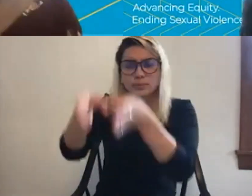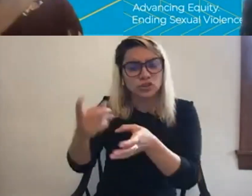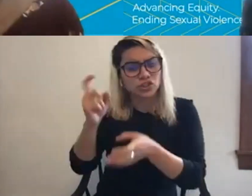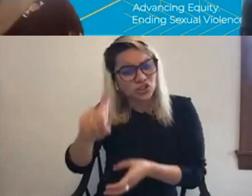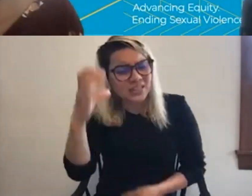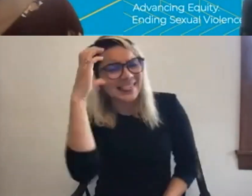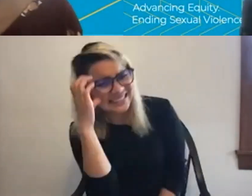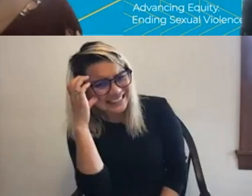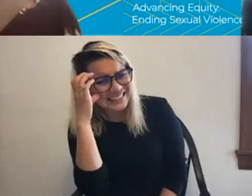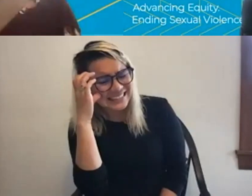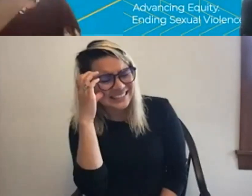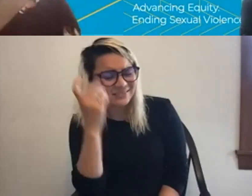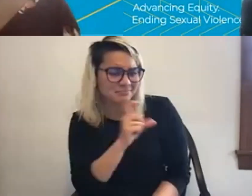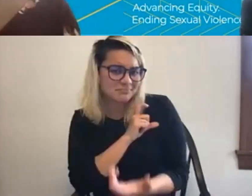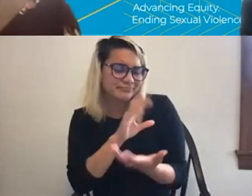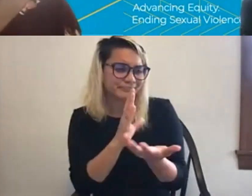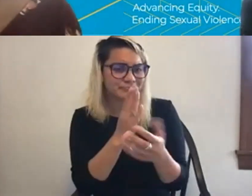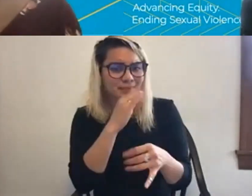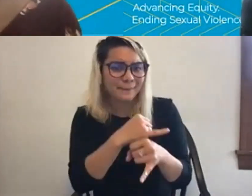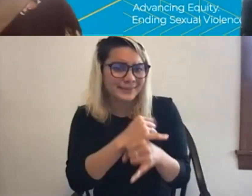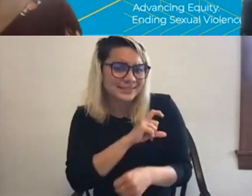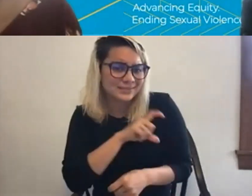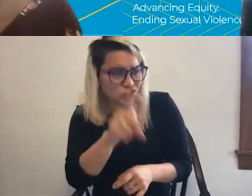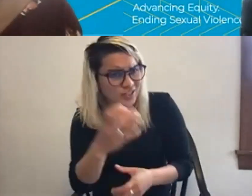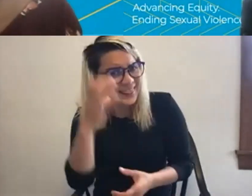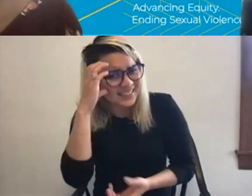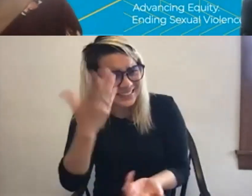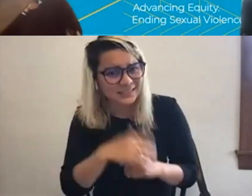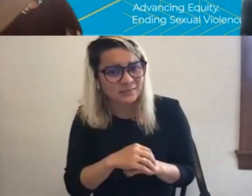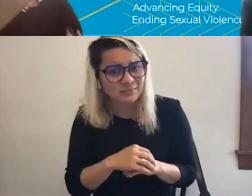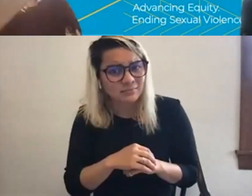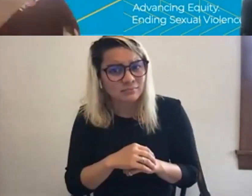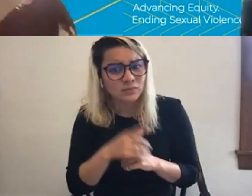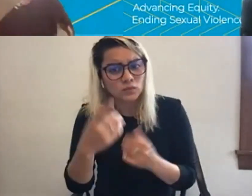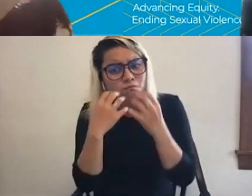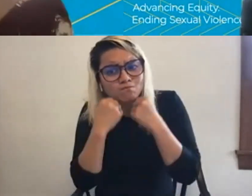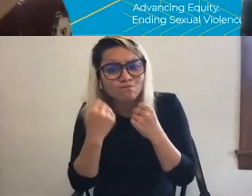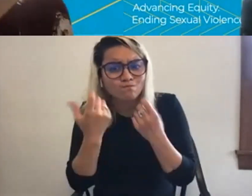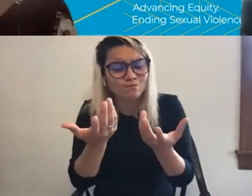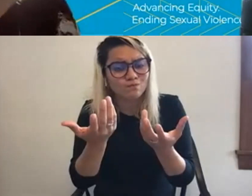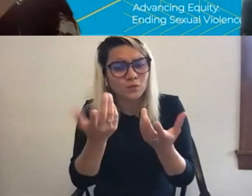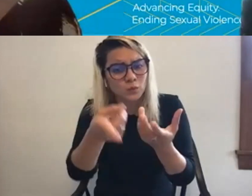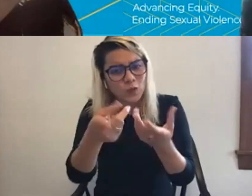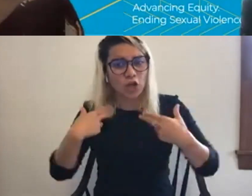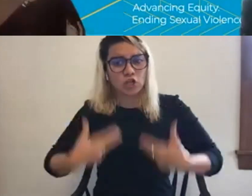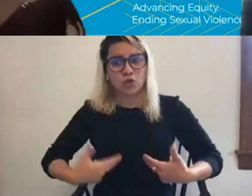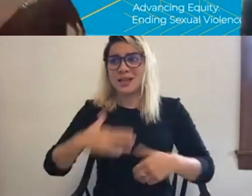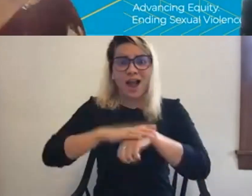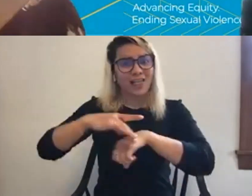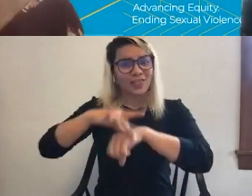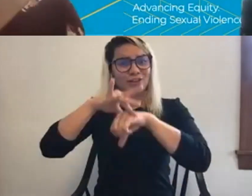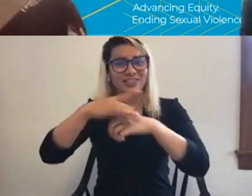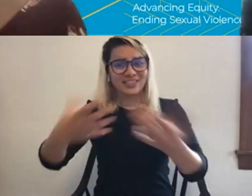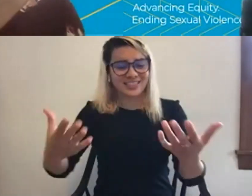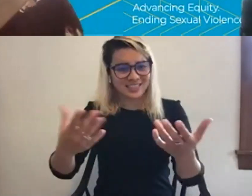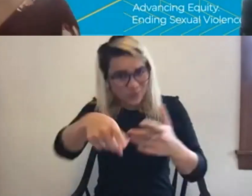an important person, just as the nature of being a human being in this world, right? And so I would